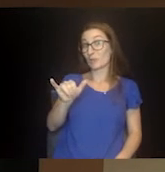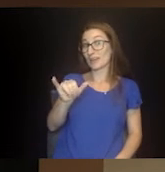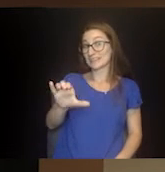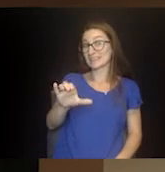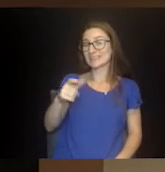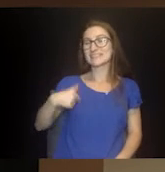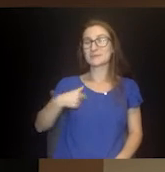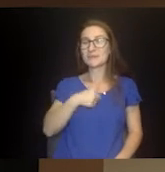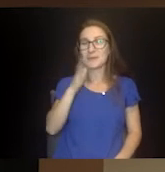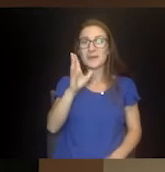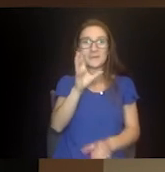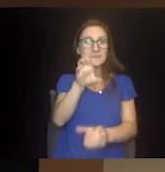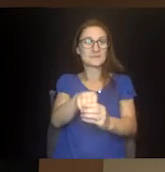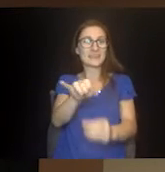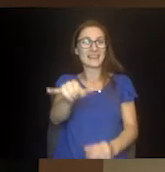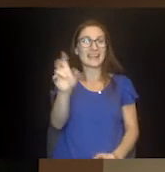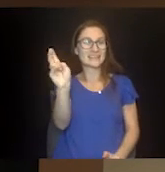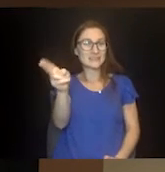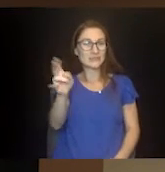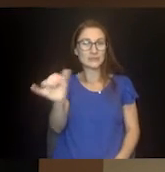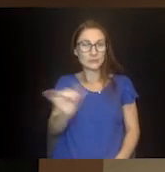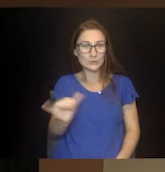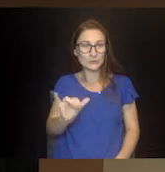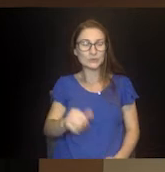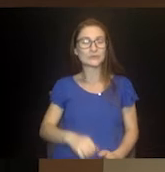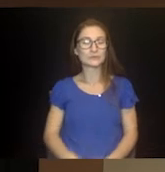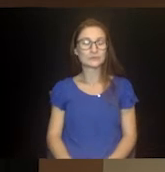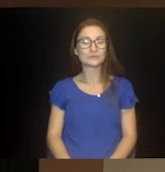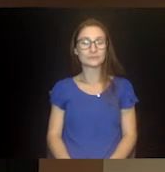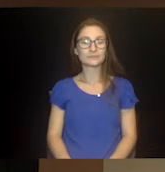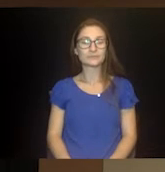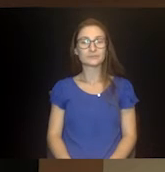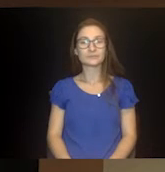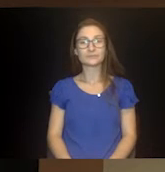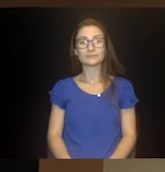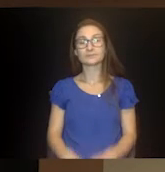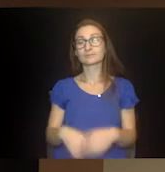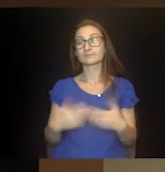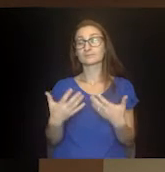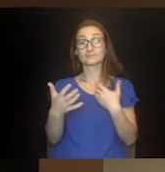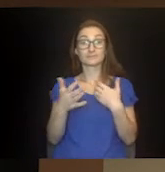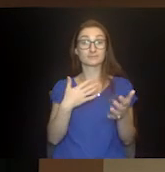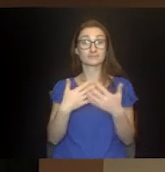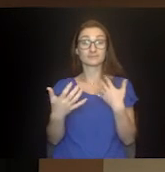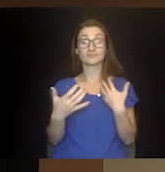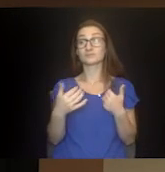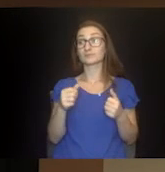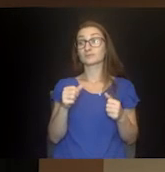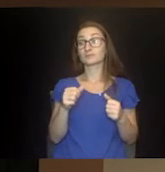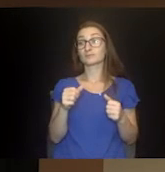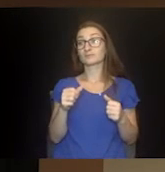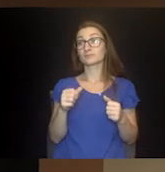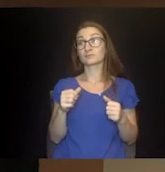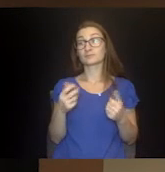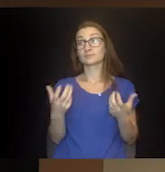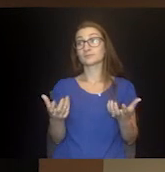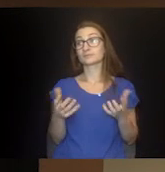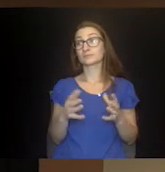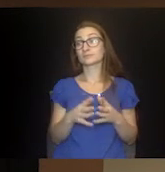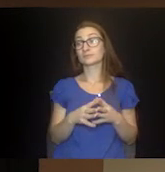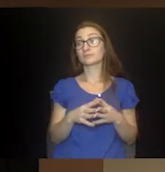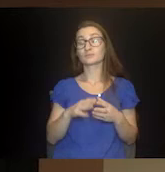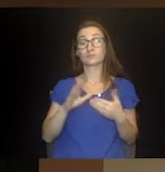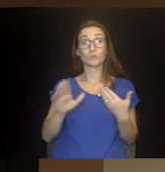well. And so, and the Florida Youth Council is going to be a part of that history as well. So, either way, the fact of the matter